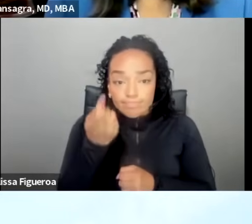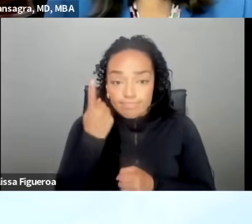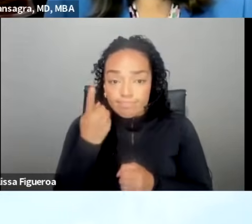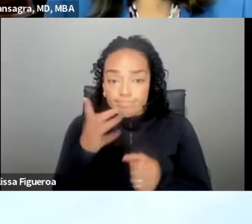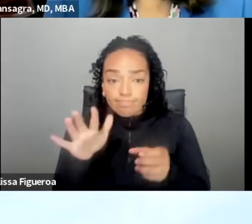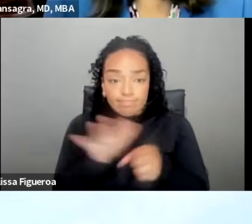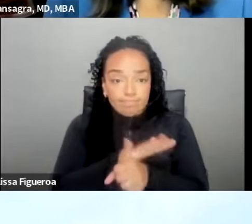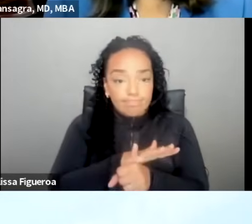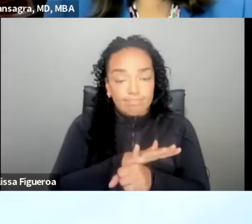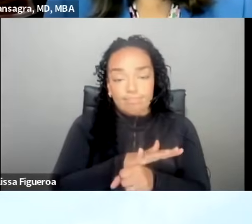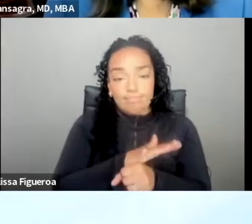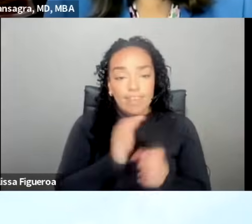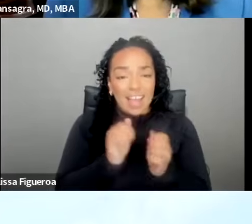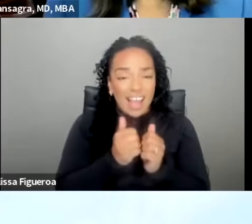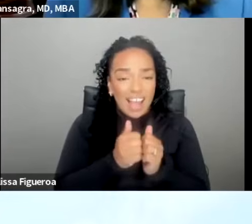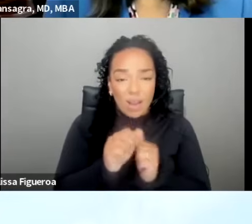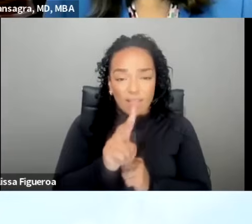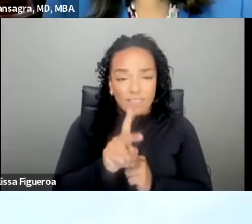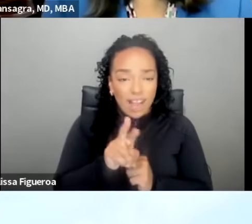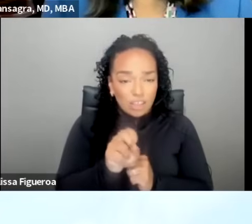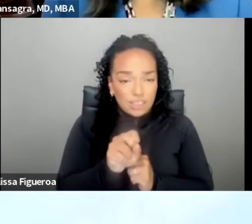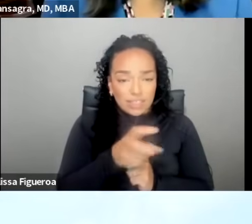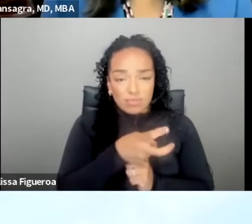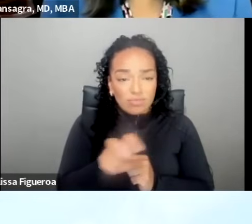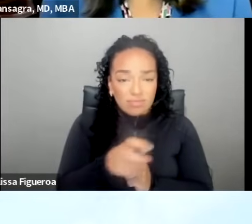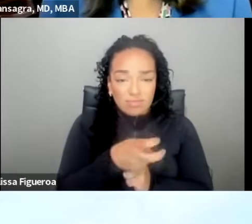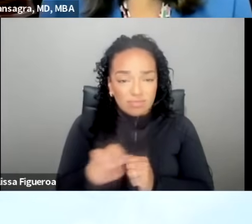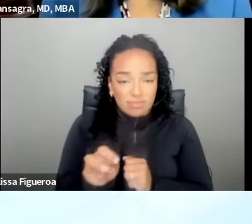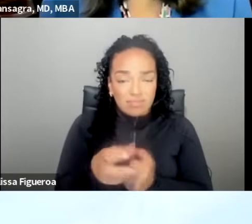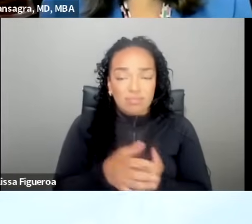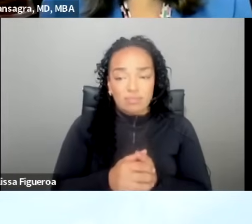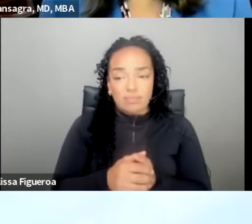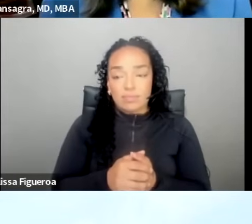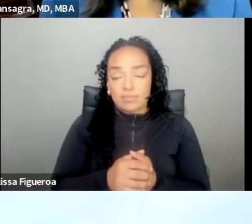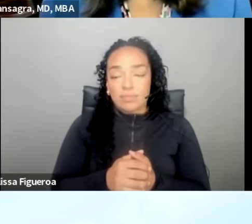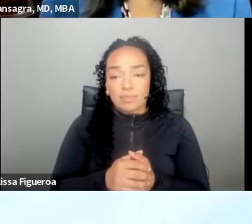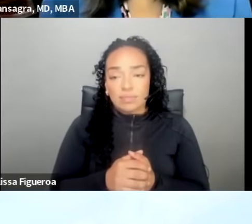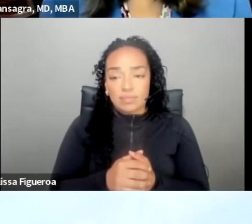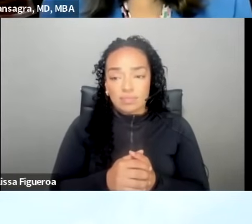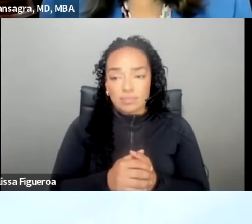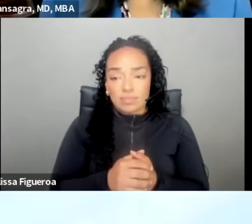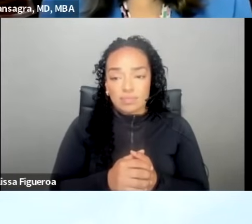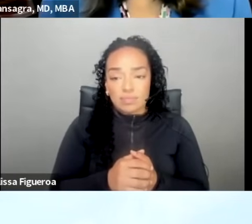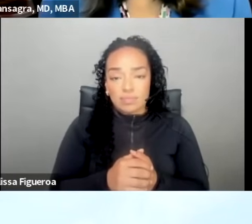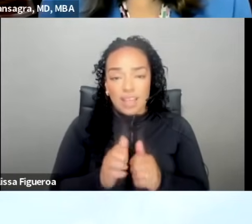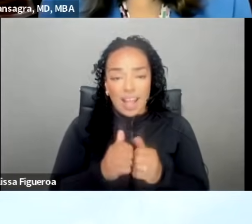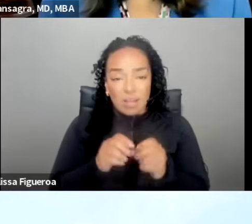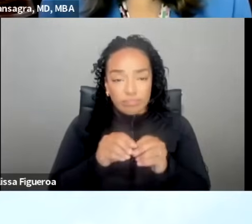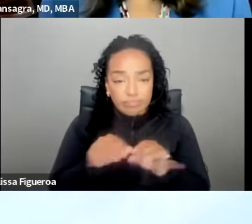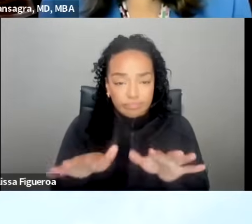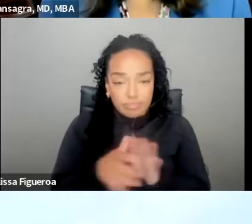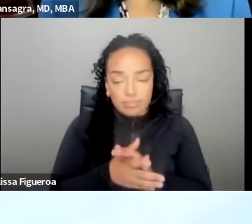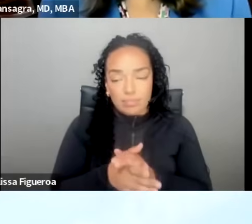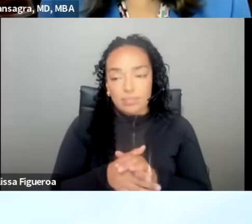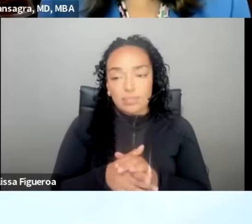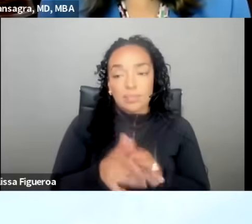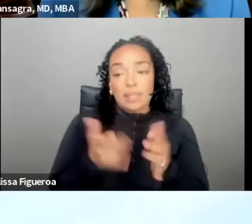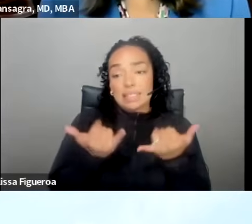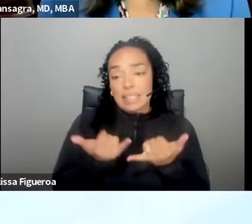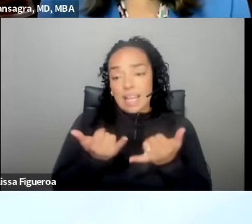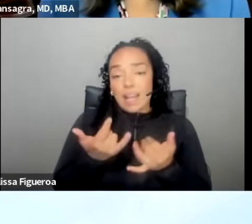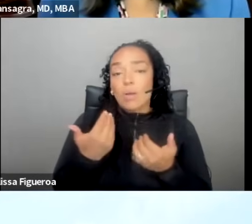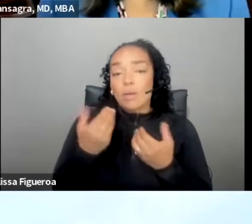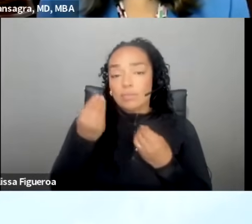as possible how the virus is moving. But what we can say at this point is that there is a high